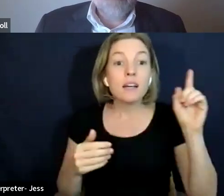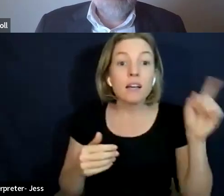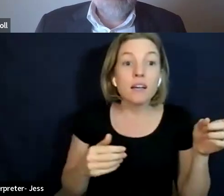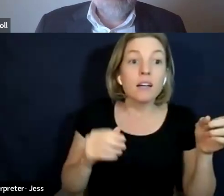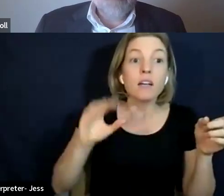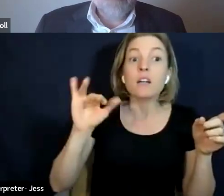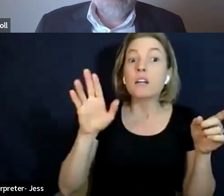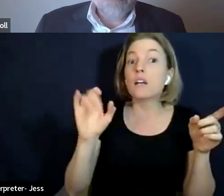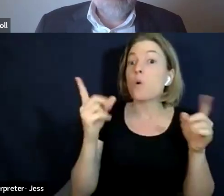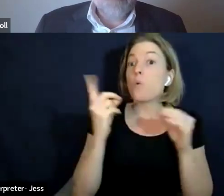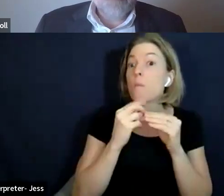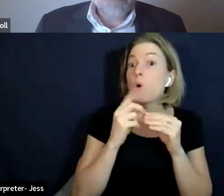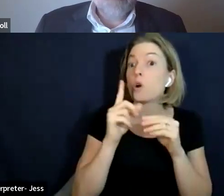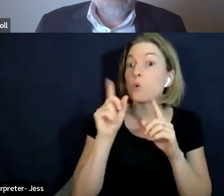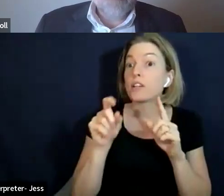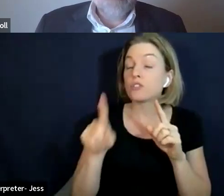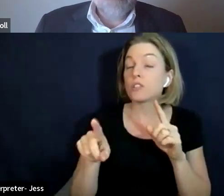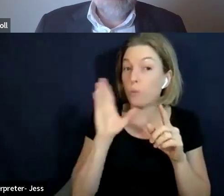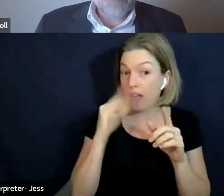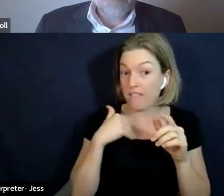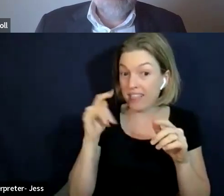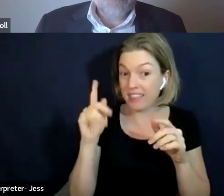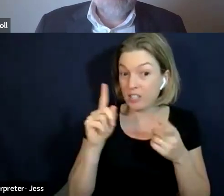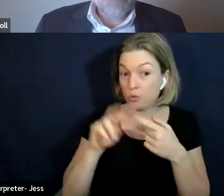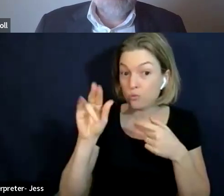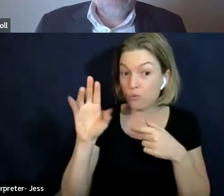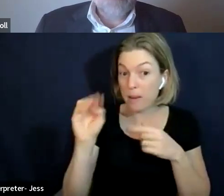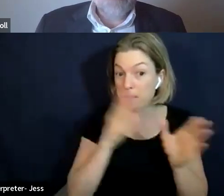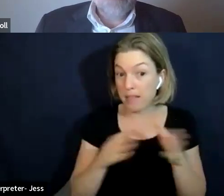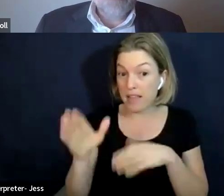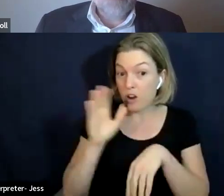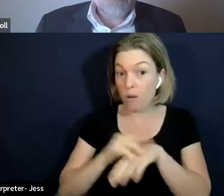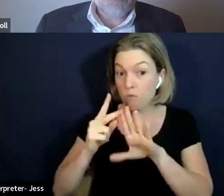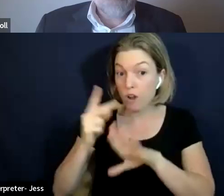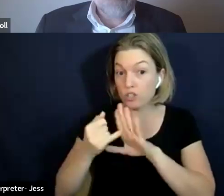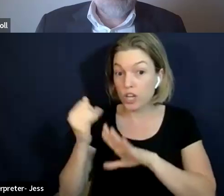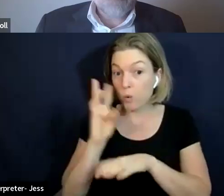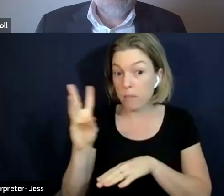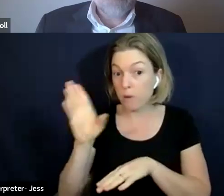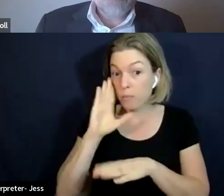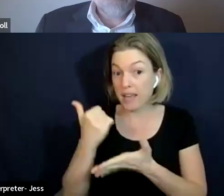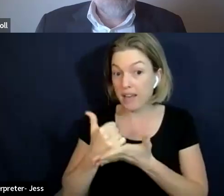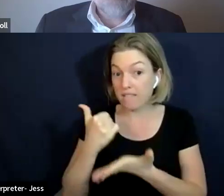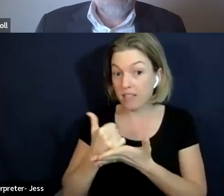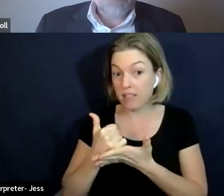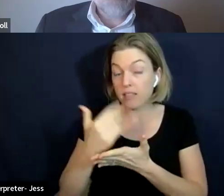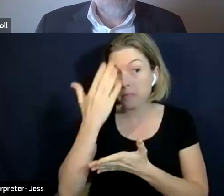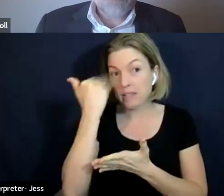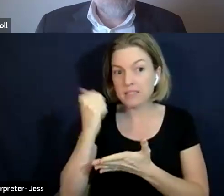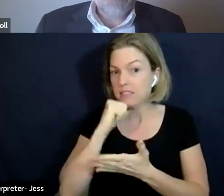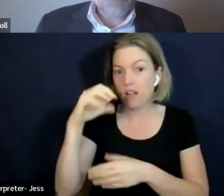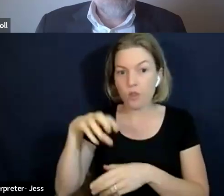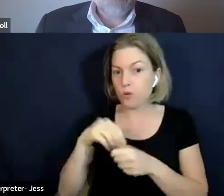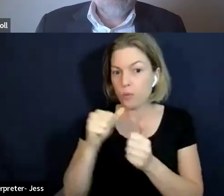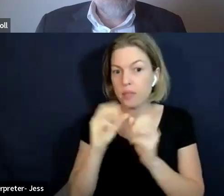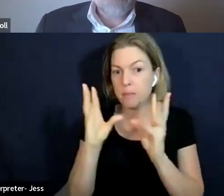about it. Will there be a link to the RAM plan on the project webpage? That would be very helpful because it wasn't included with the